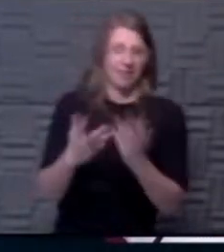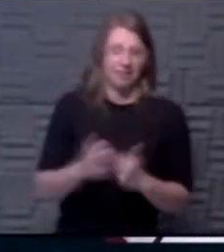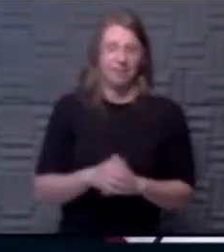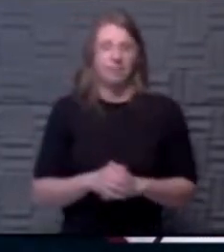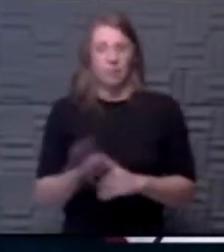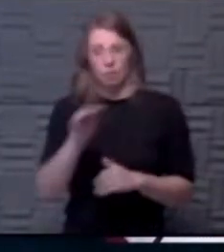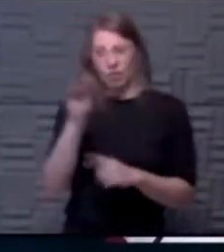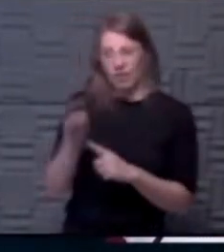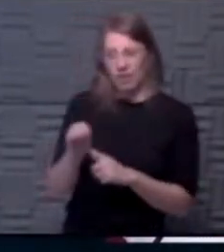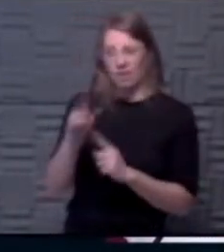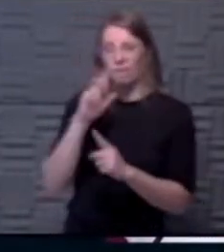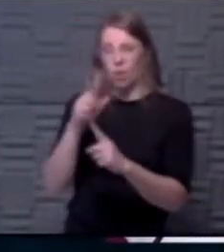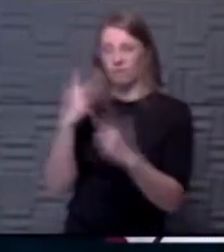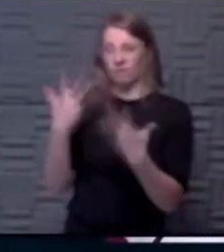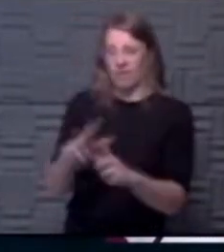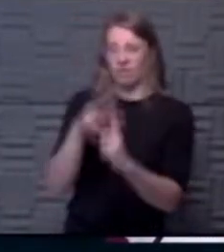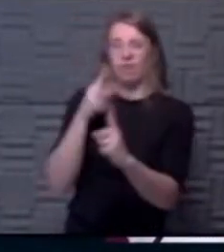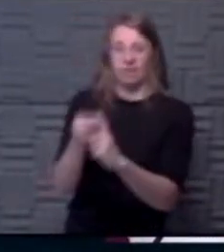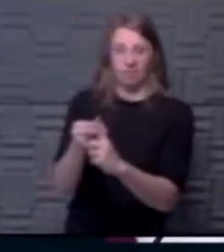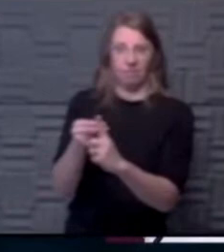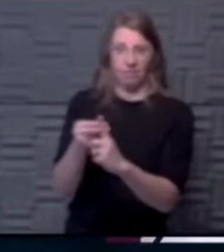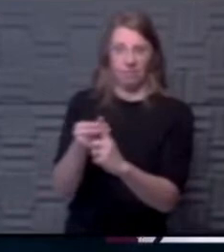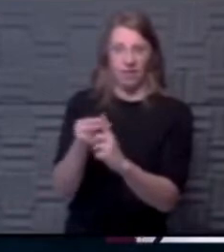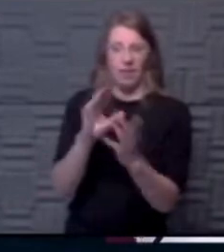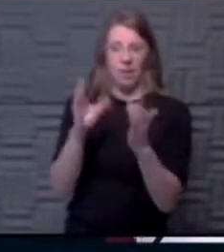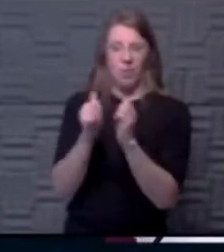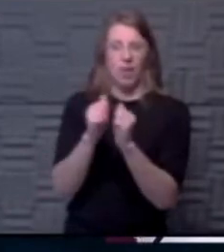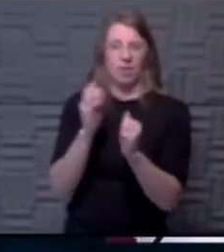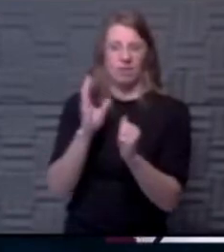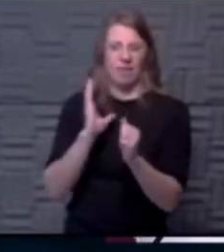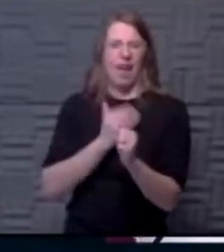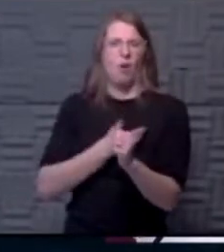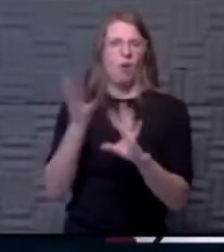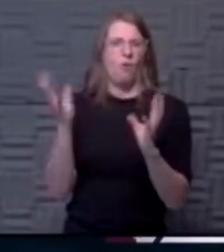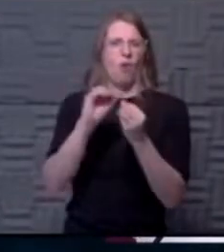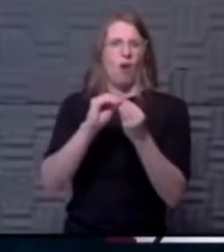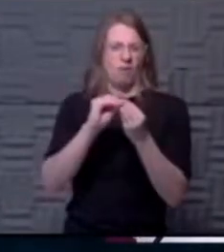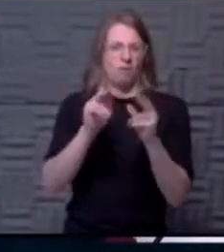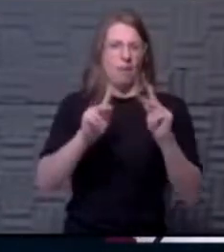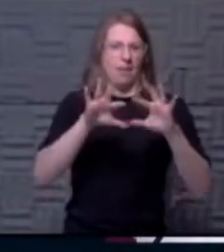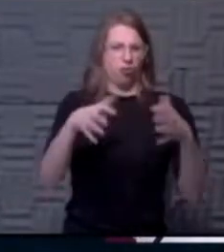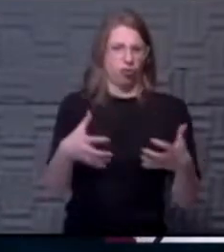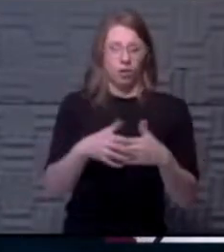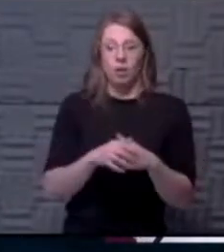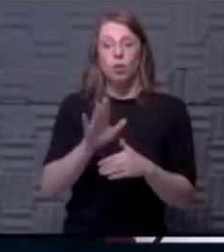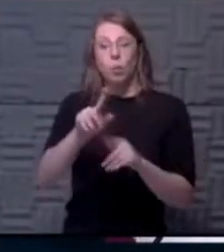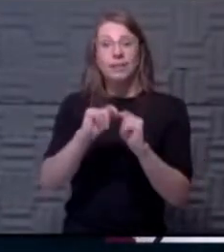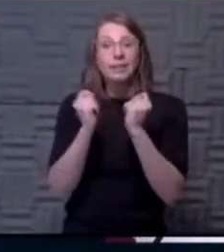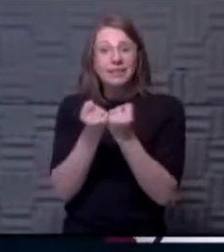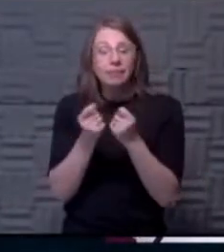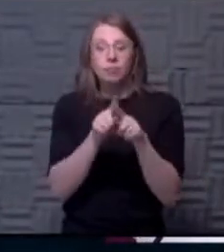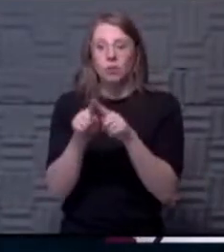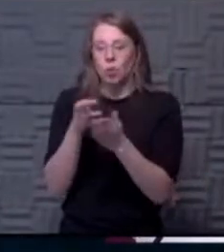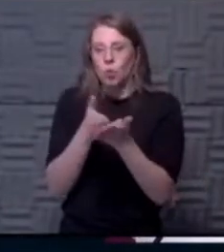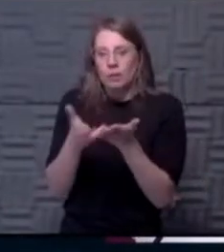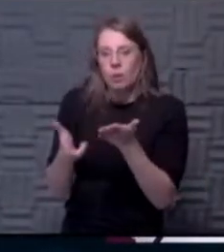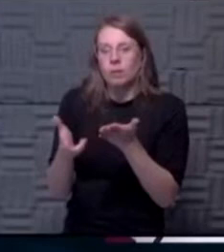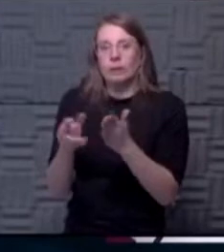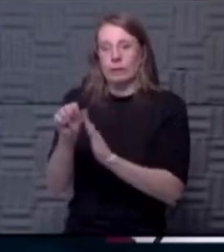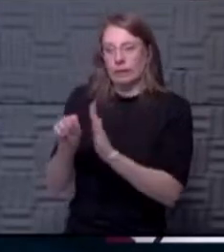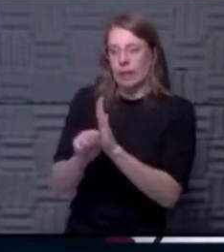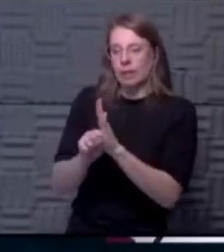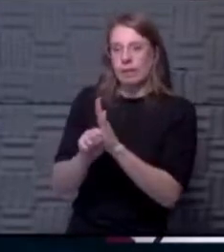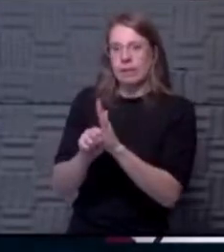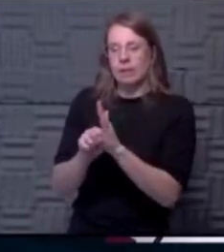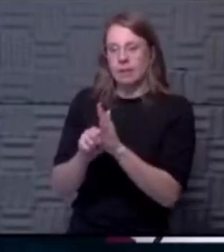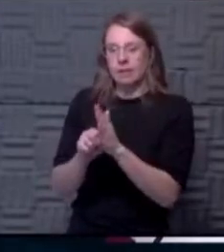of those that are vaccinated in our population. And I know that your team and really all of the resources that the state has put